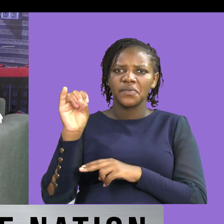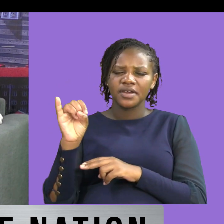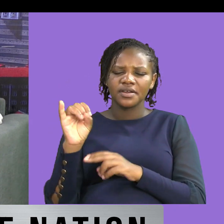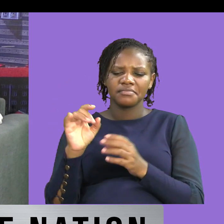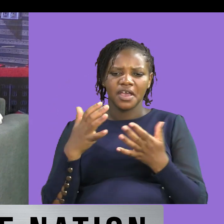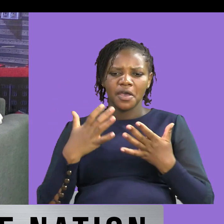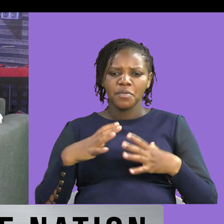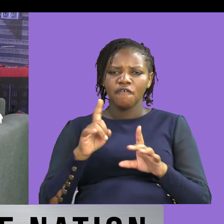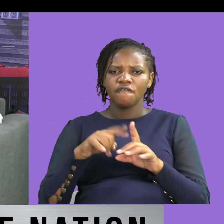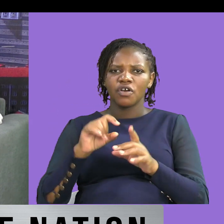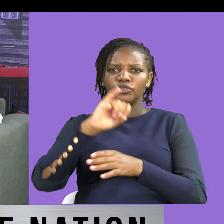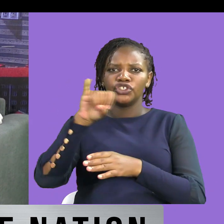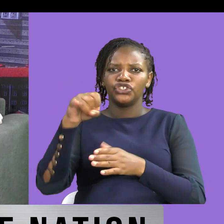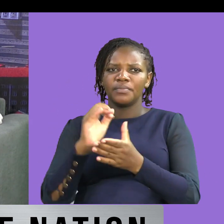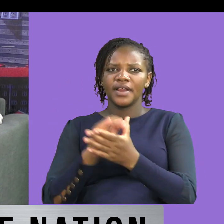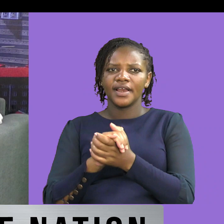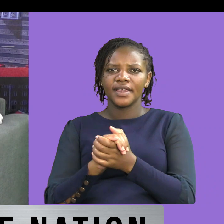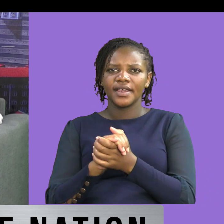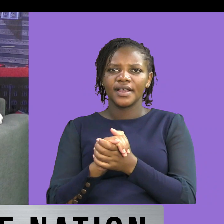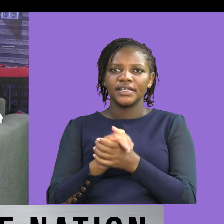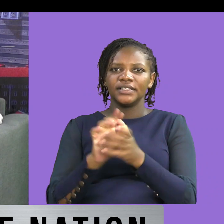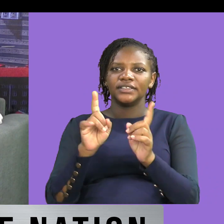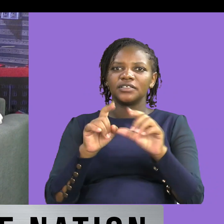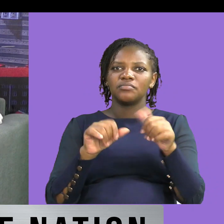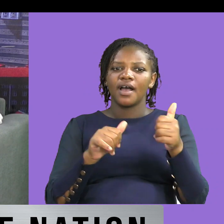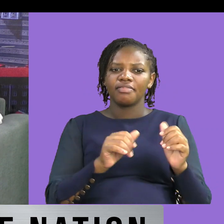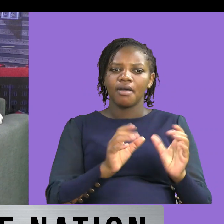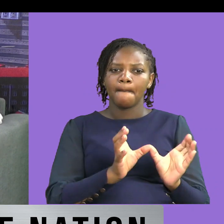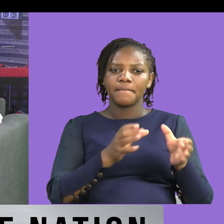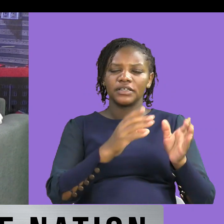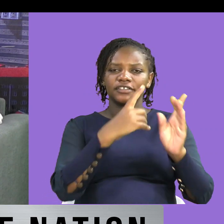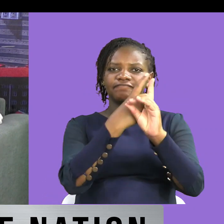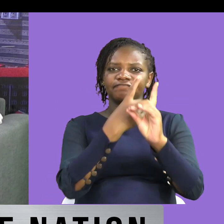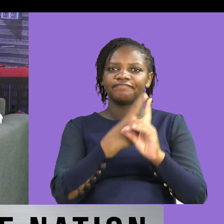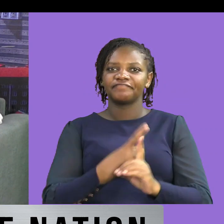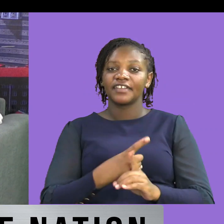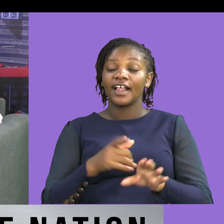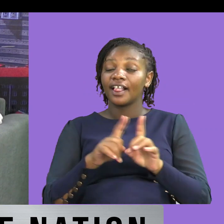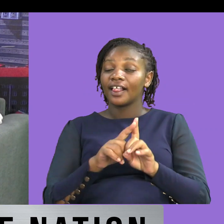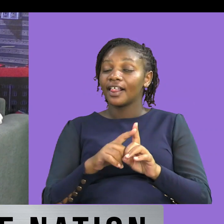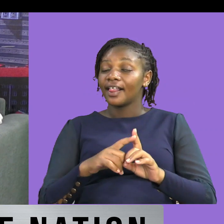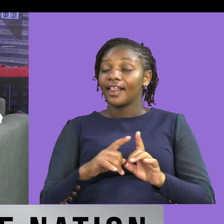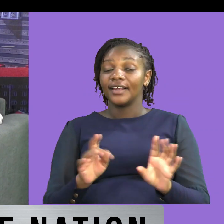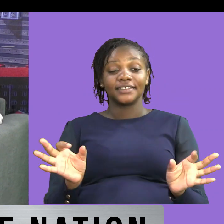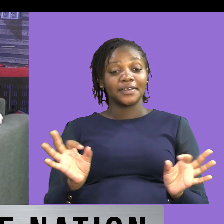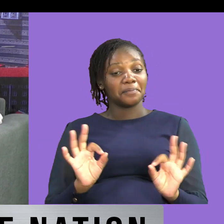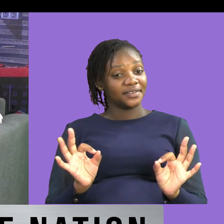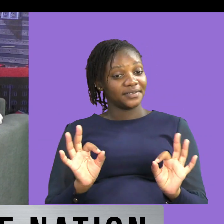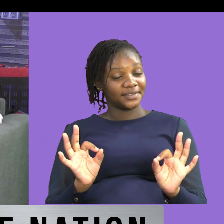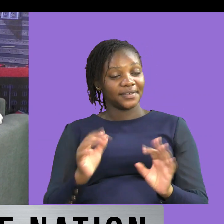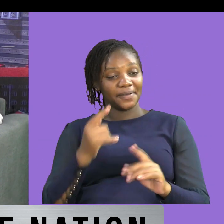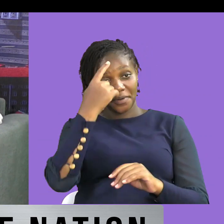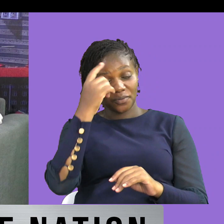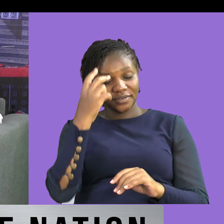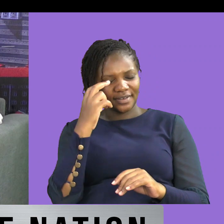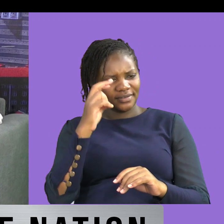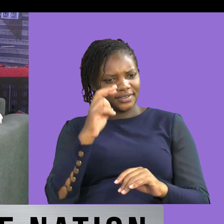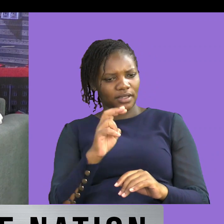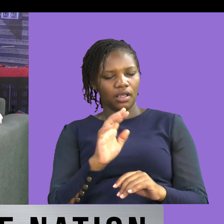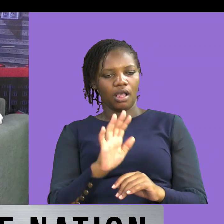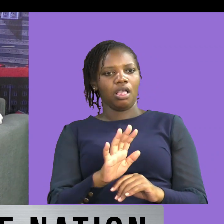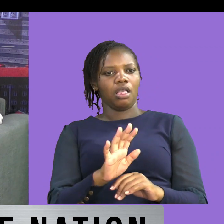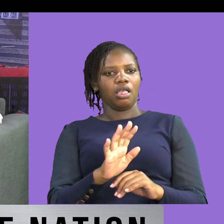Jubilee and a lot of people from these other parties. And it's amazing just to see how the